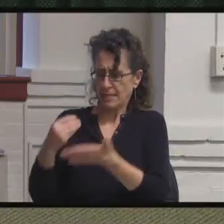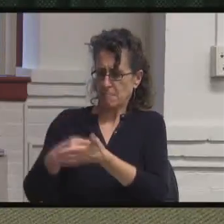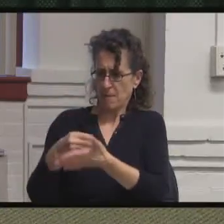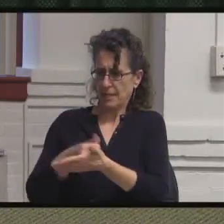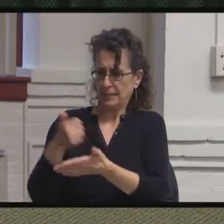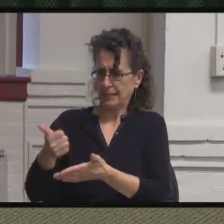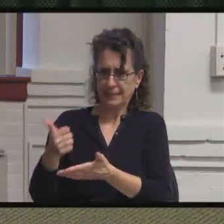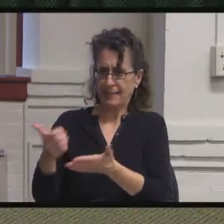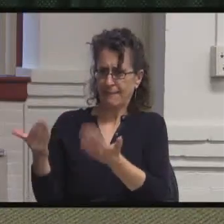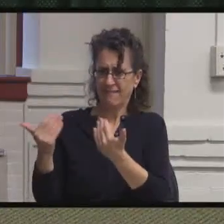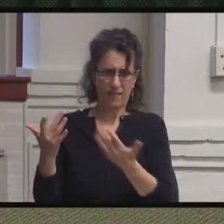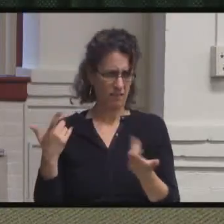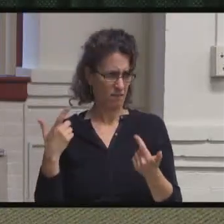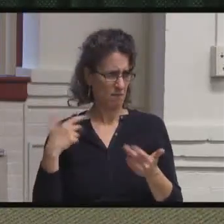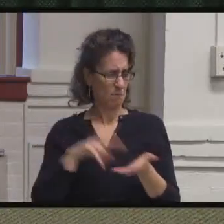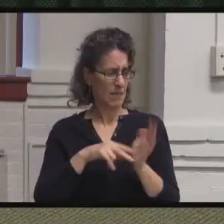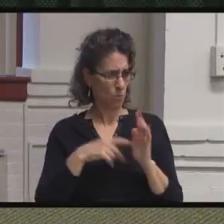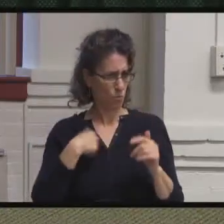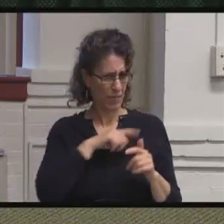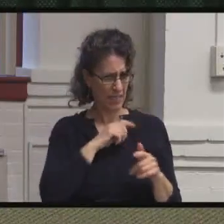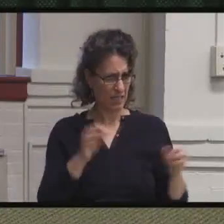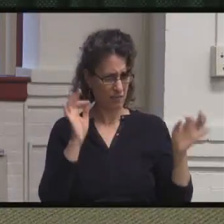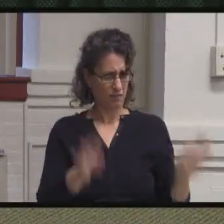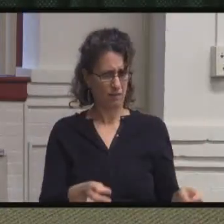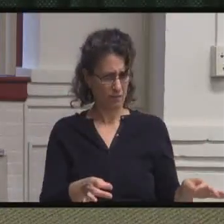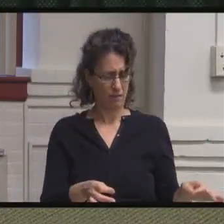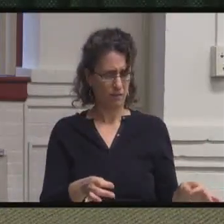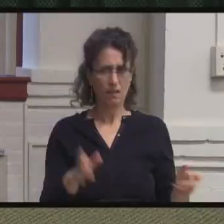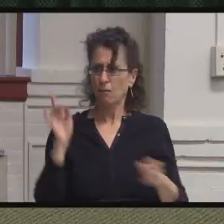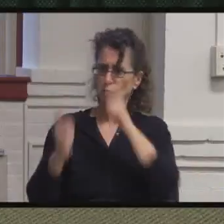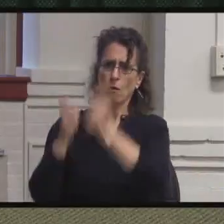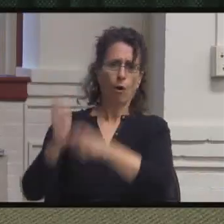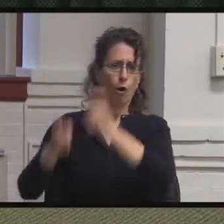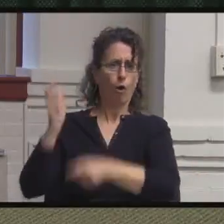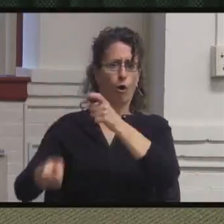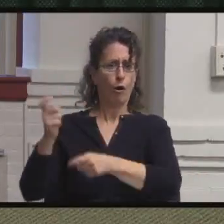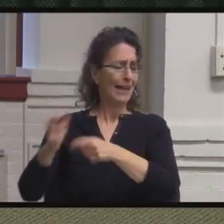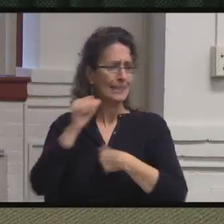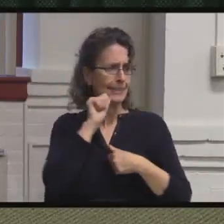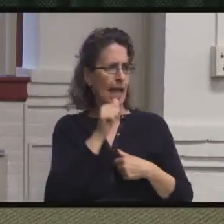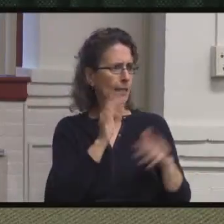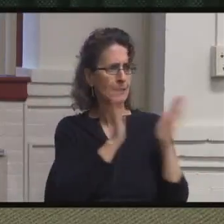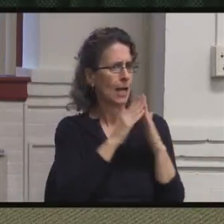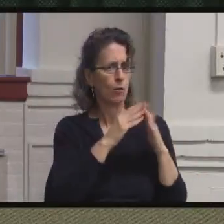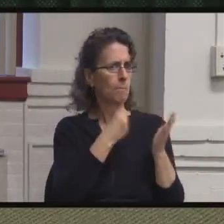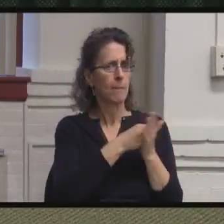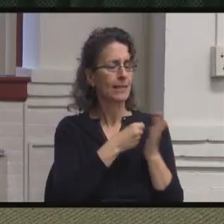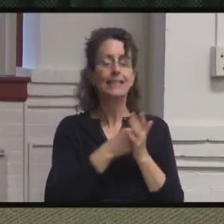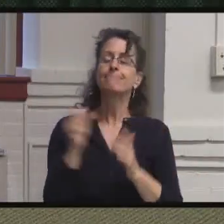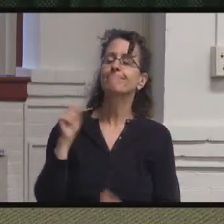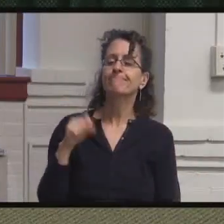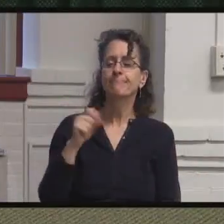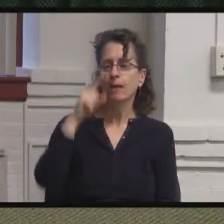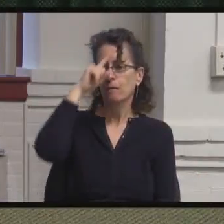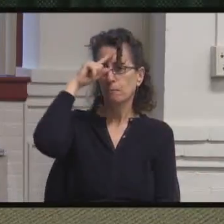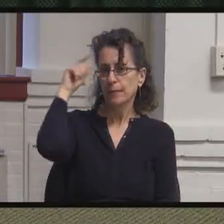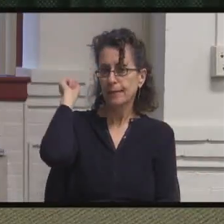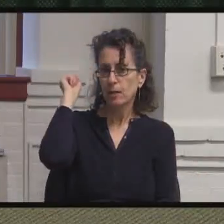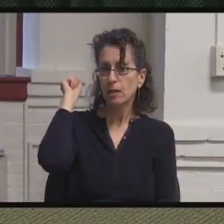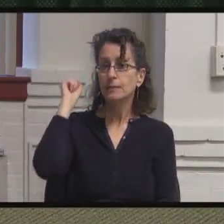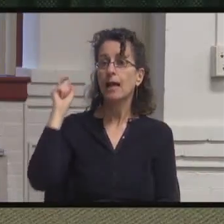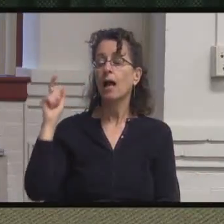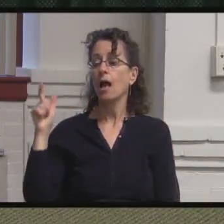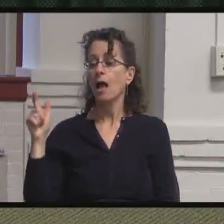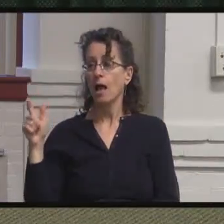it have to go through us? Yes. I mean, I know that it, yeah, you know, because we're, you know. It still does, because it was donated to the